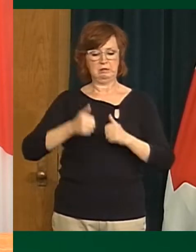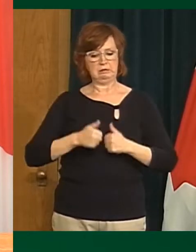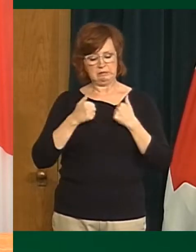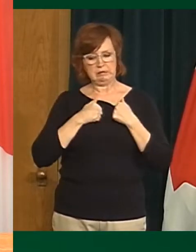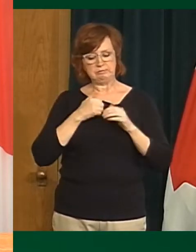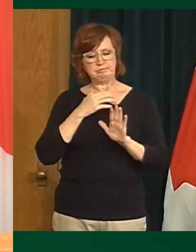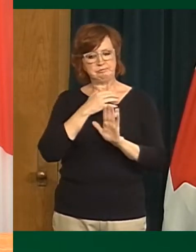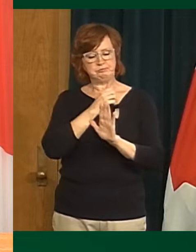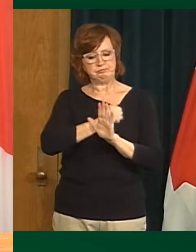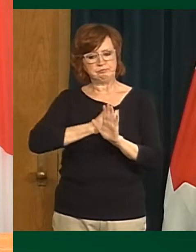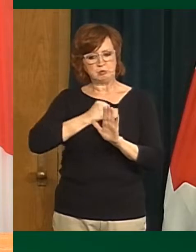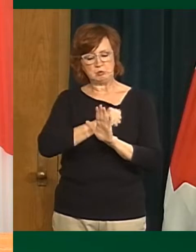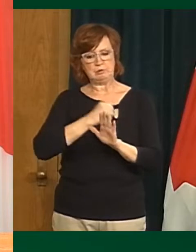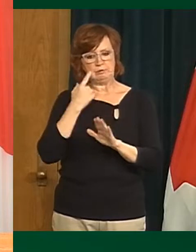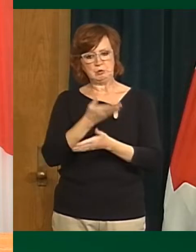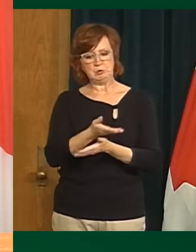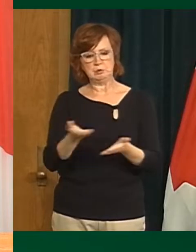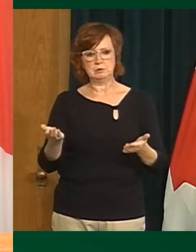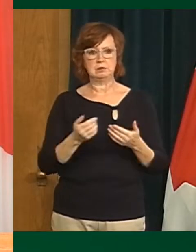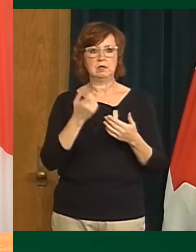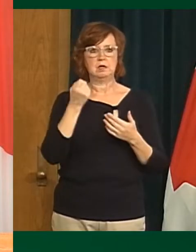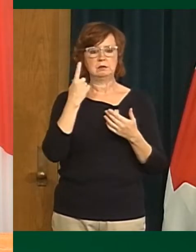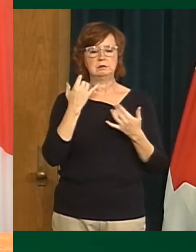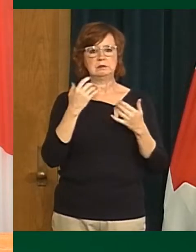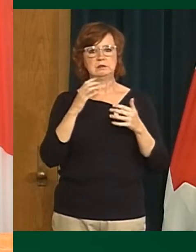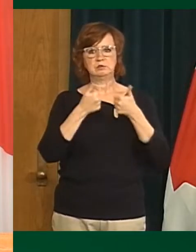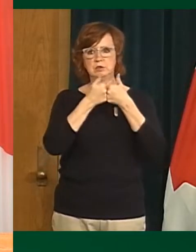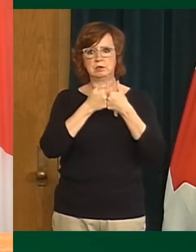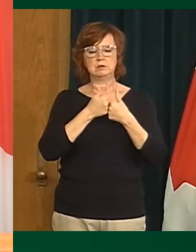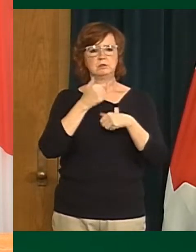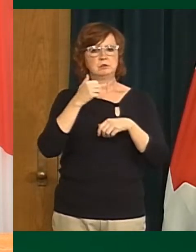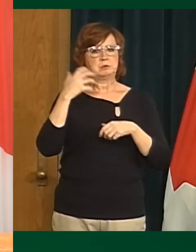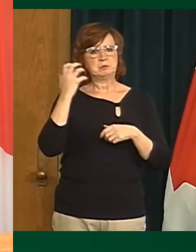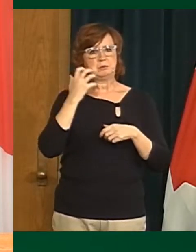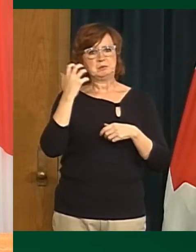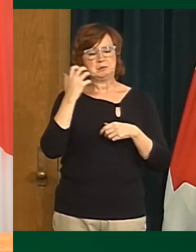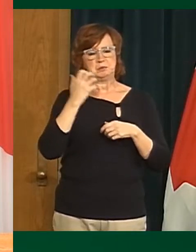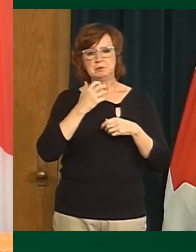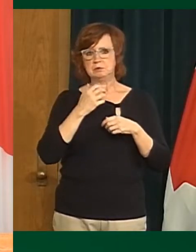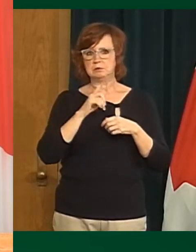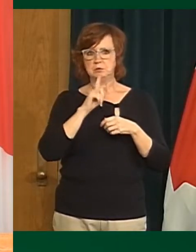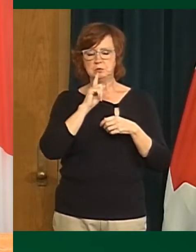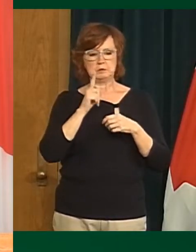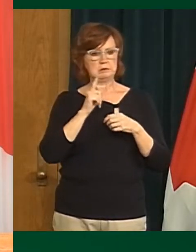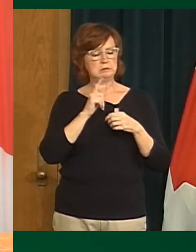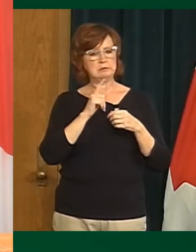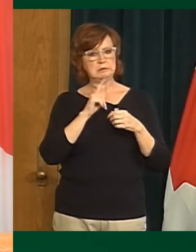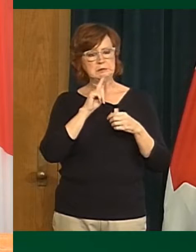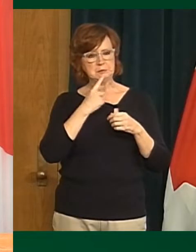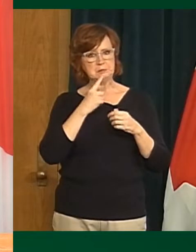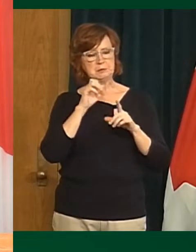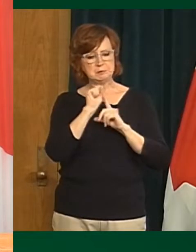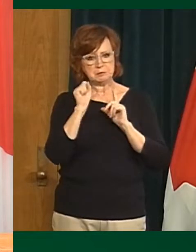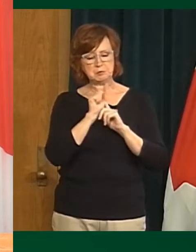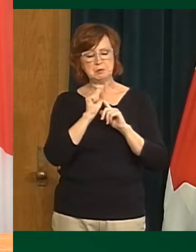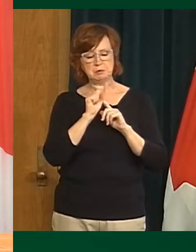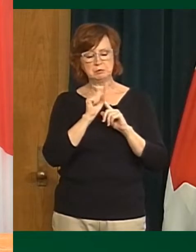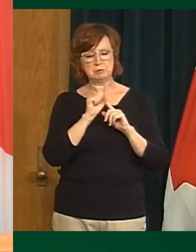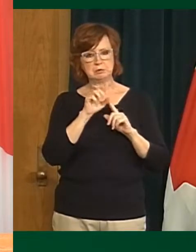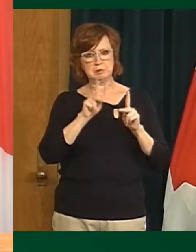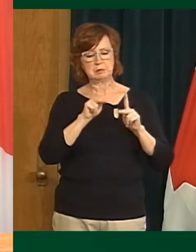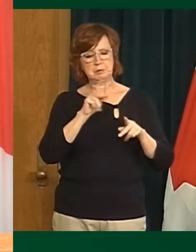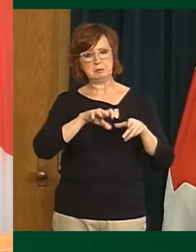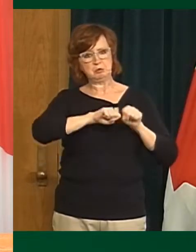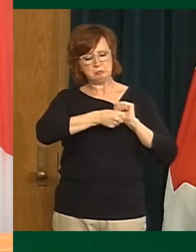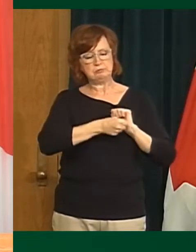And these obviously continue to be difficult times for people who are impacted in such a way. In addition,